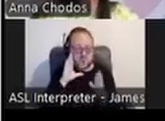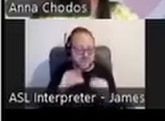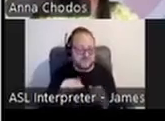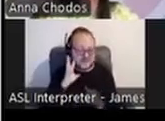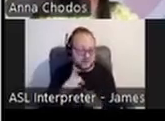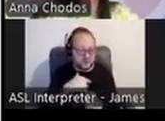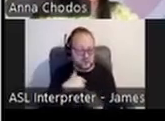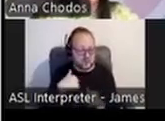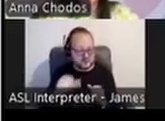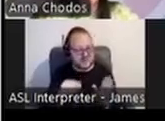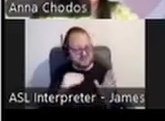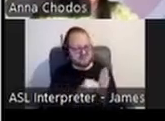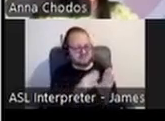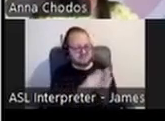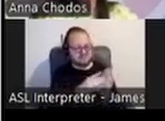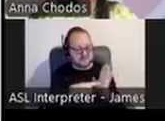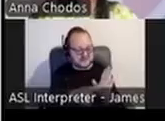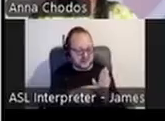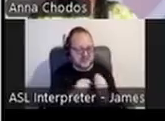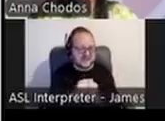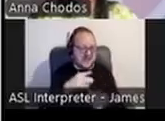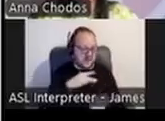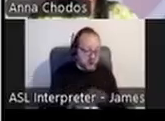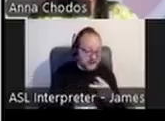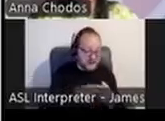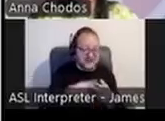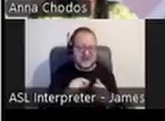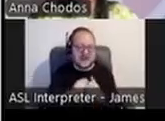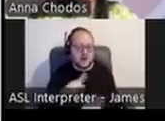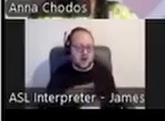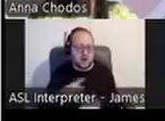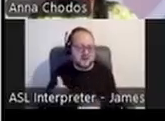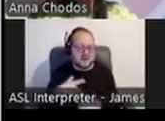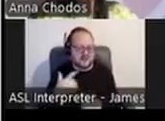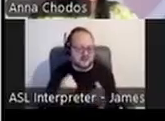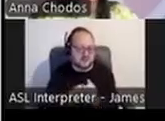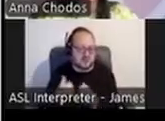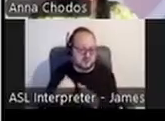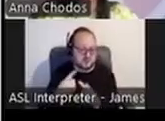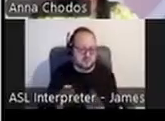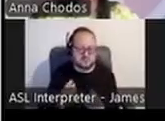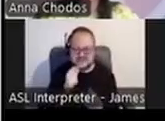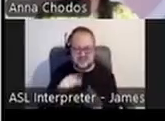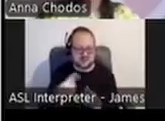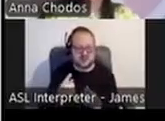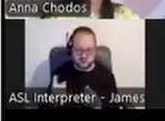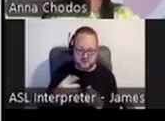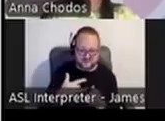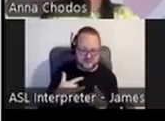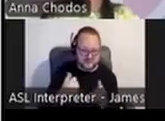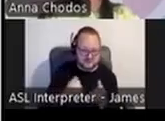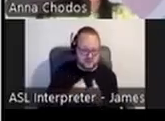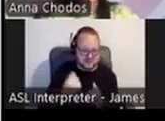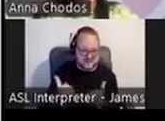how long did that caregiver feel supported, not just do they feel supported now or do they feel more supported than last year? Okay, I'll